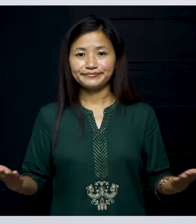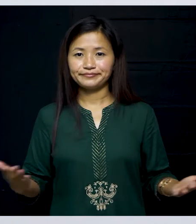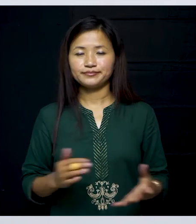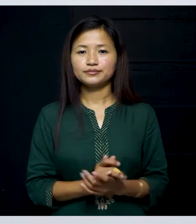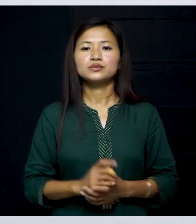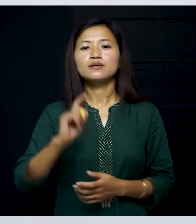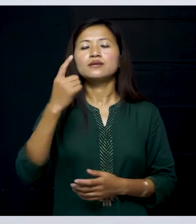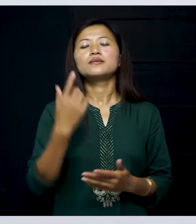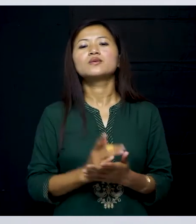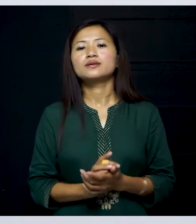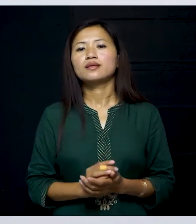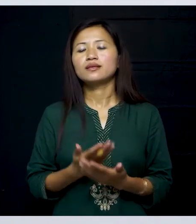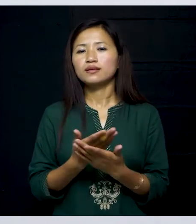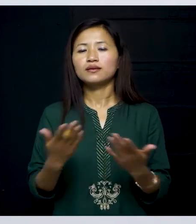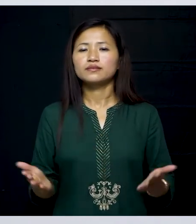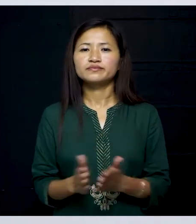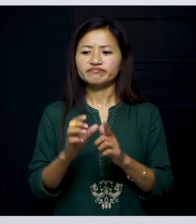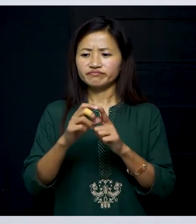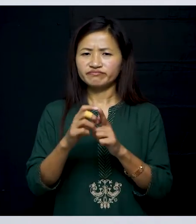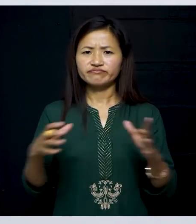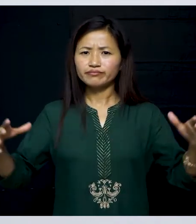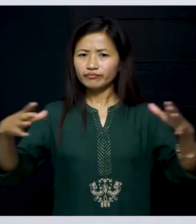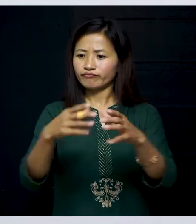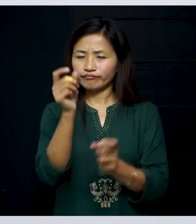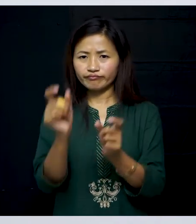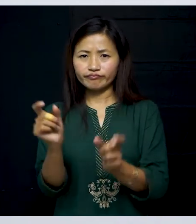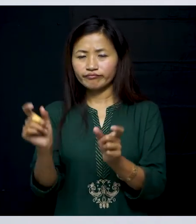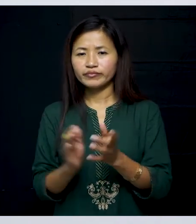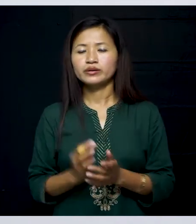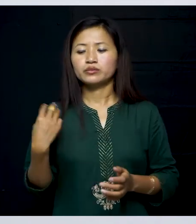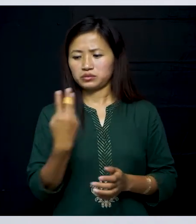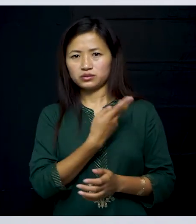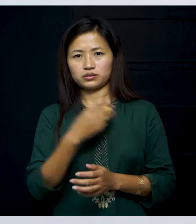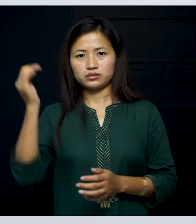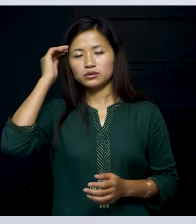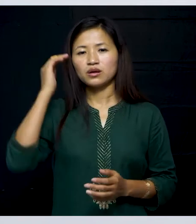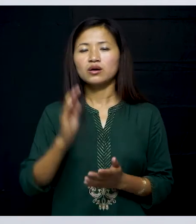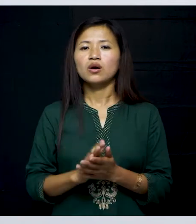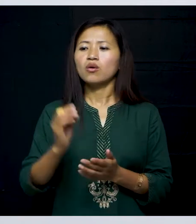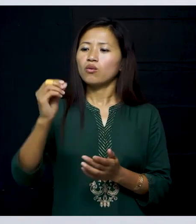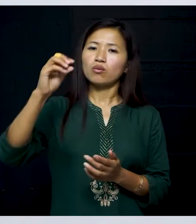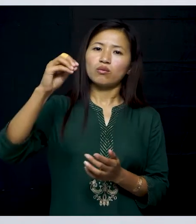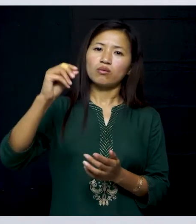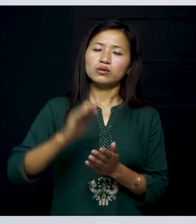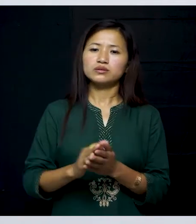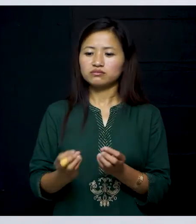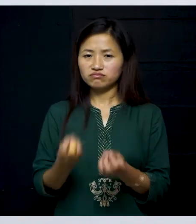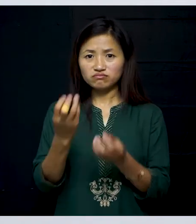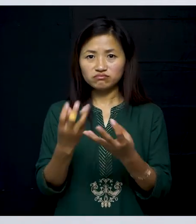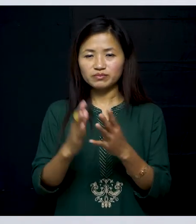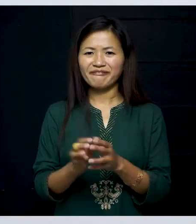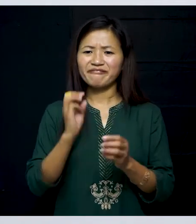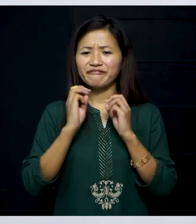And one thing that the department and also we also know that oil burns very well, right? Any